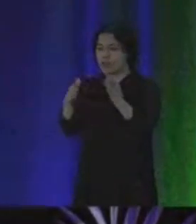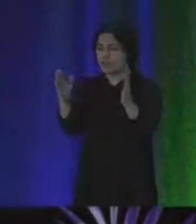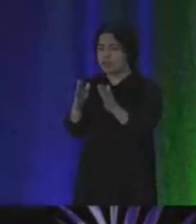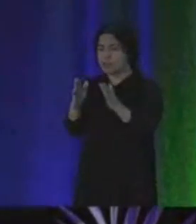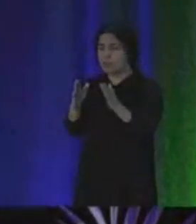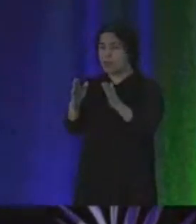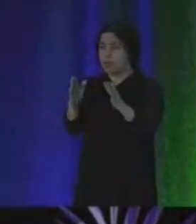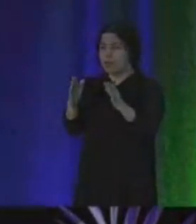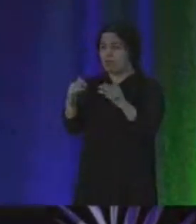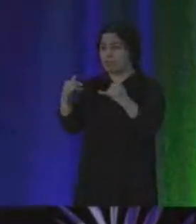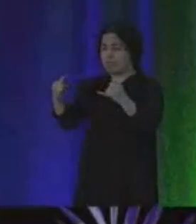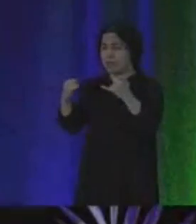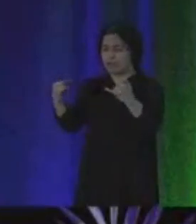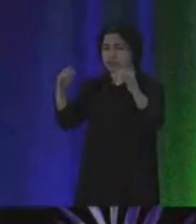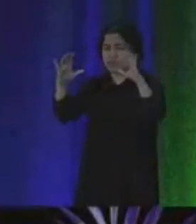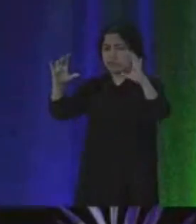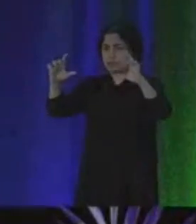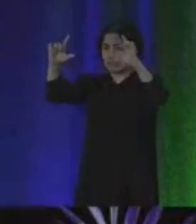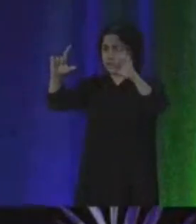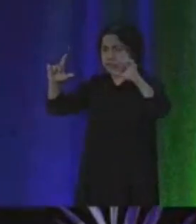boundaries and how they're working.